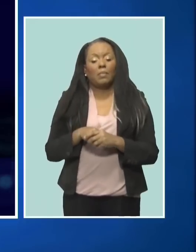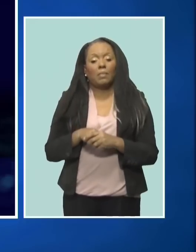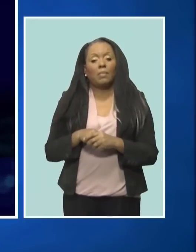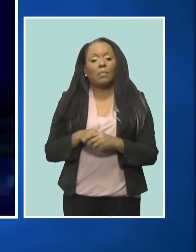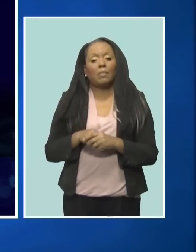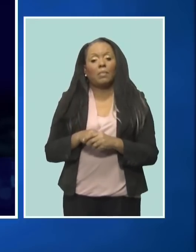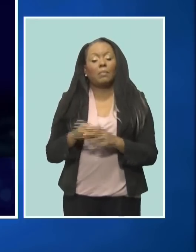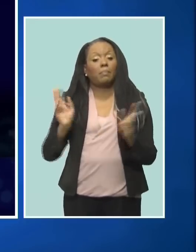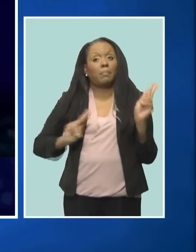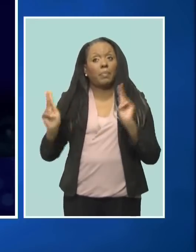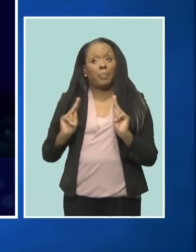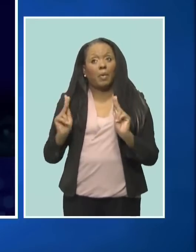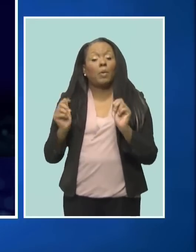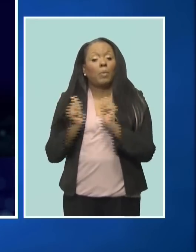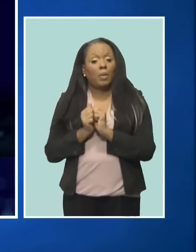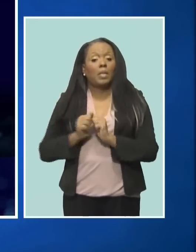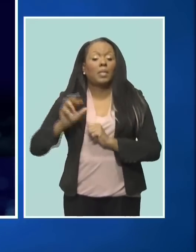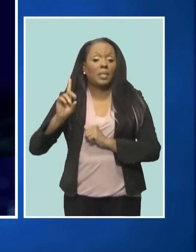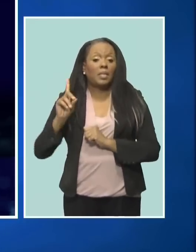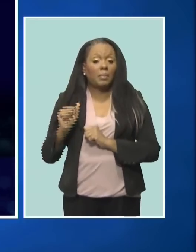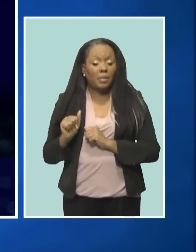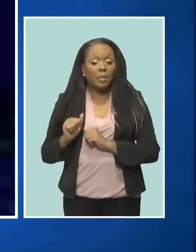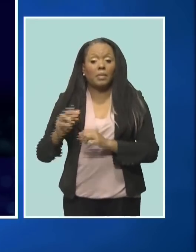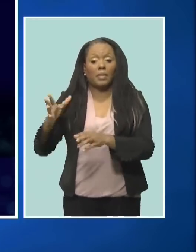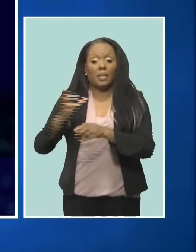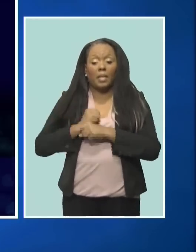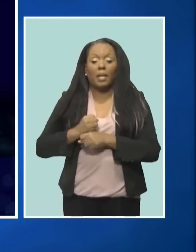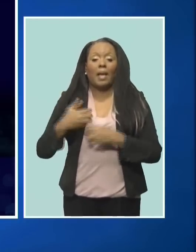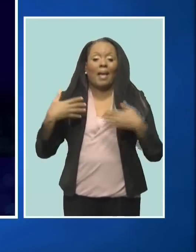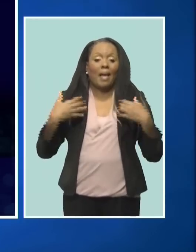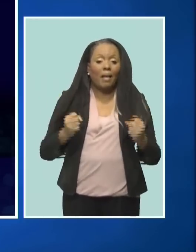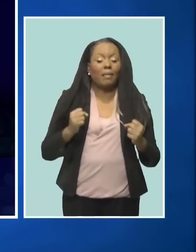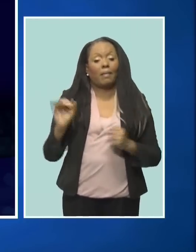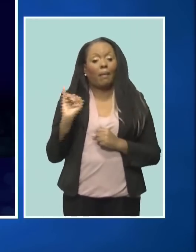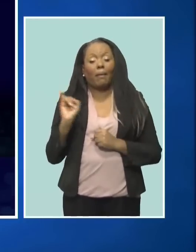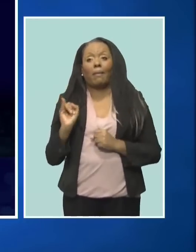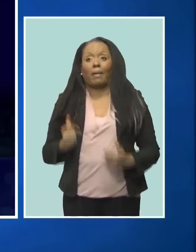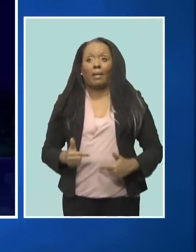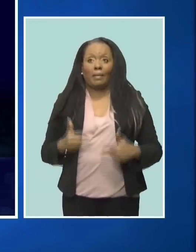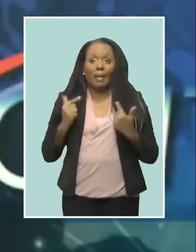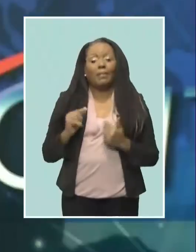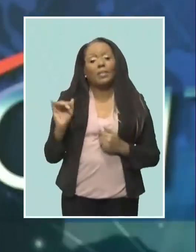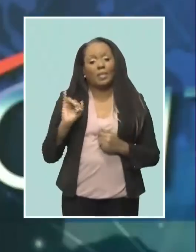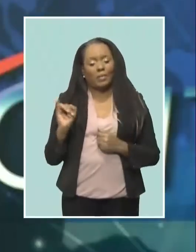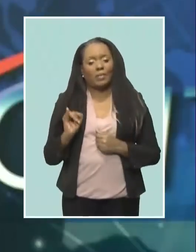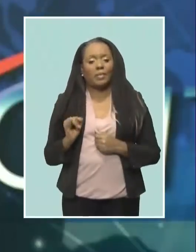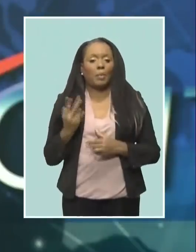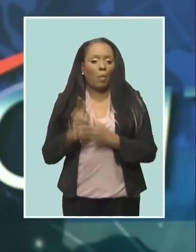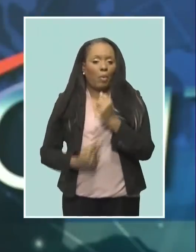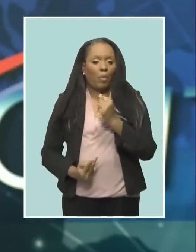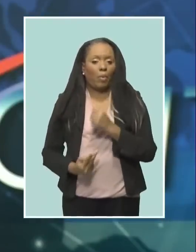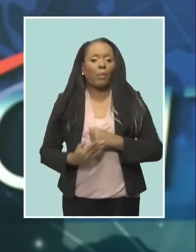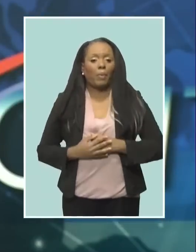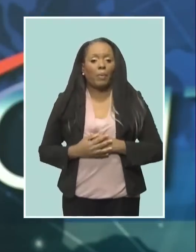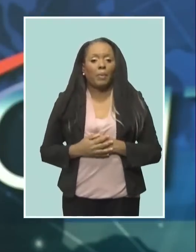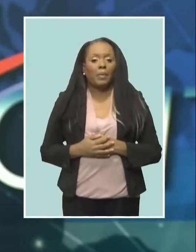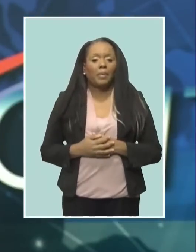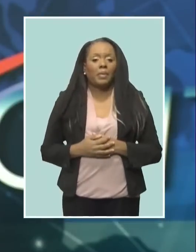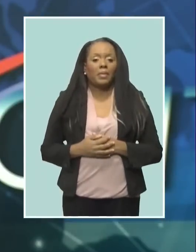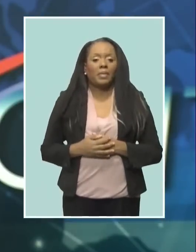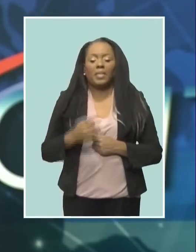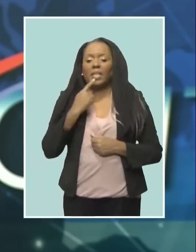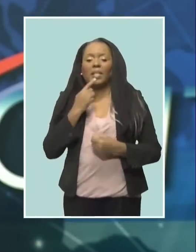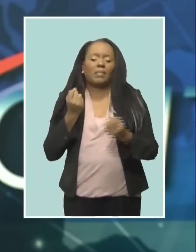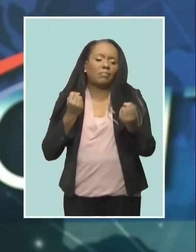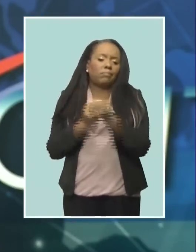be able to acquire health or life insurance. Ms. Padmore-Blackman says they've